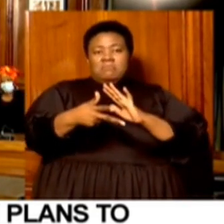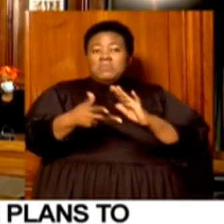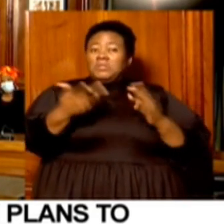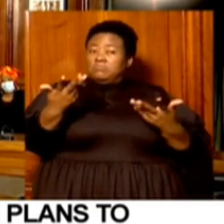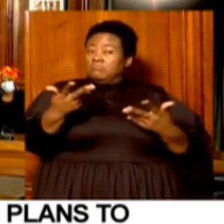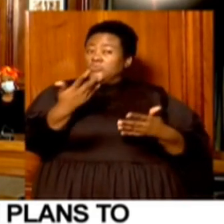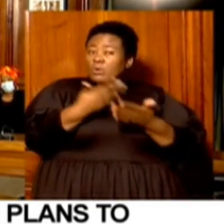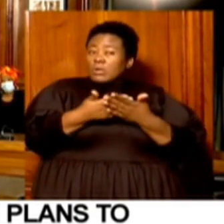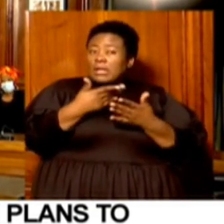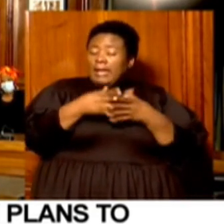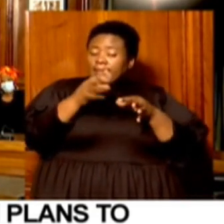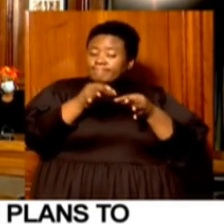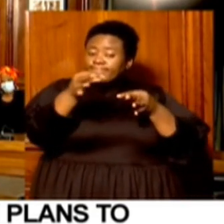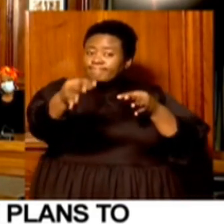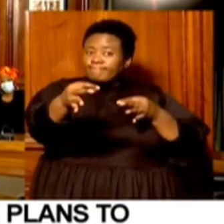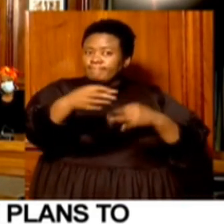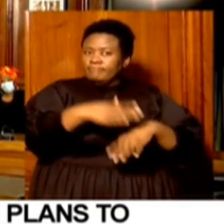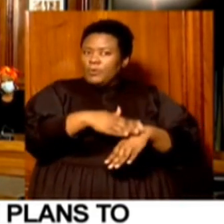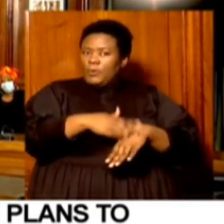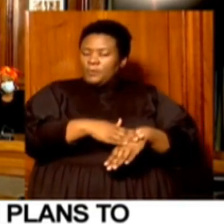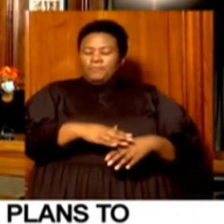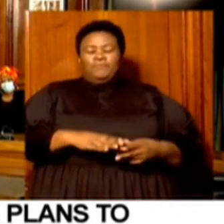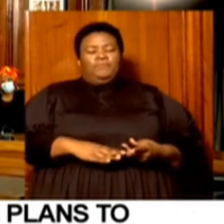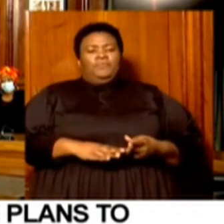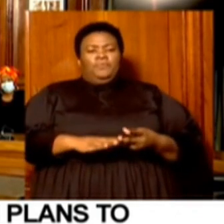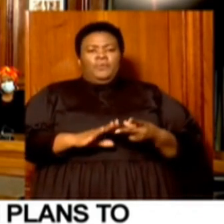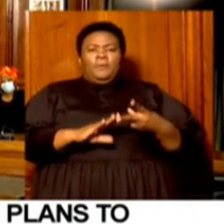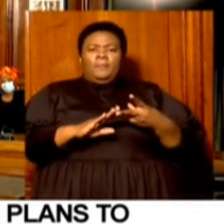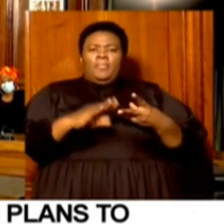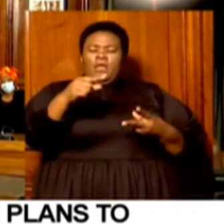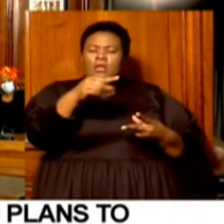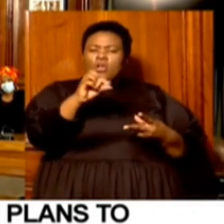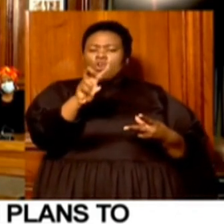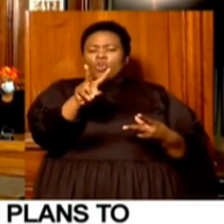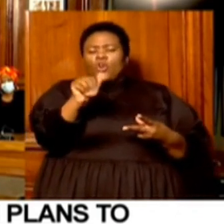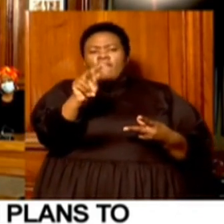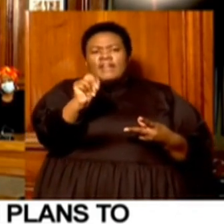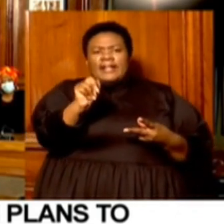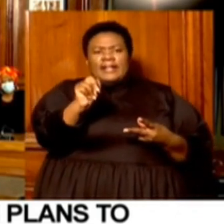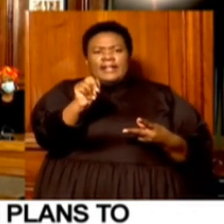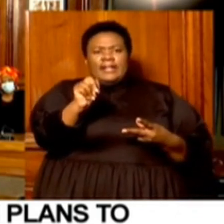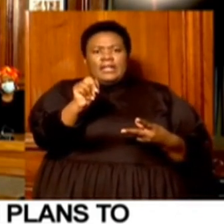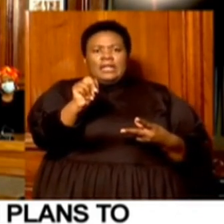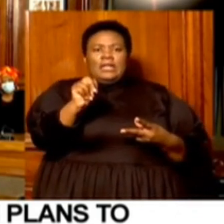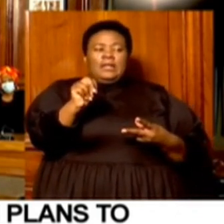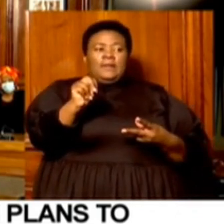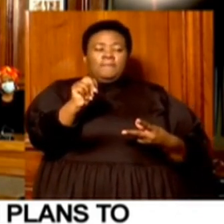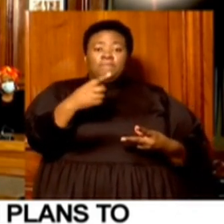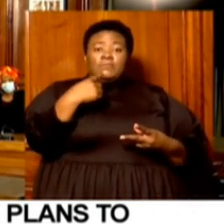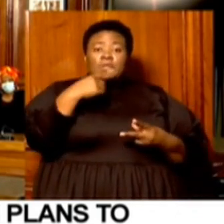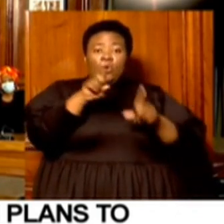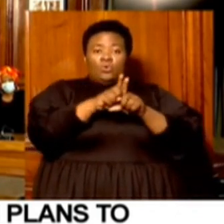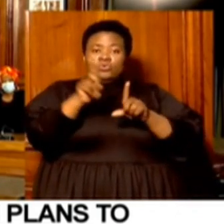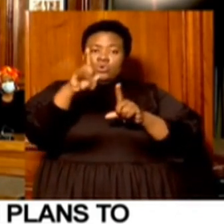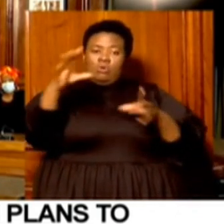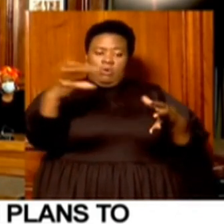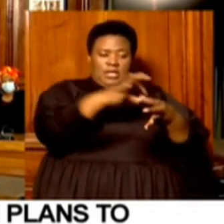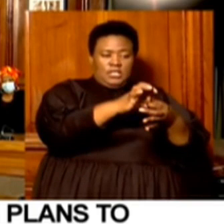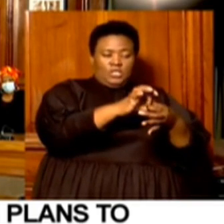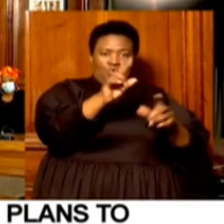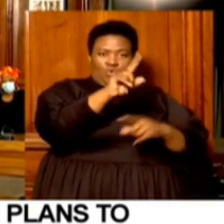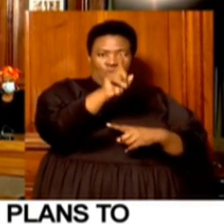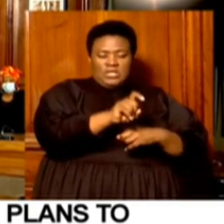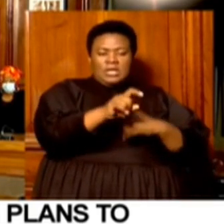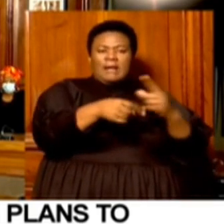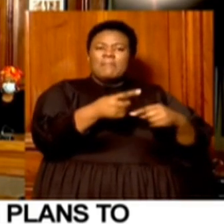Govan from ENCA, and related to this question, it's around the